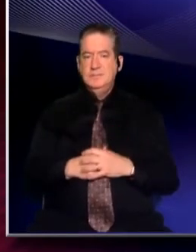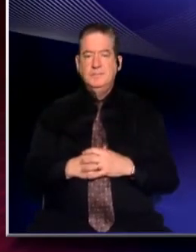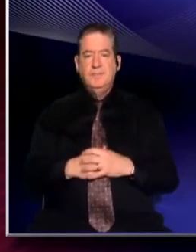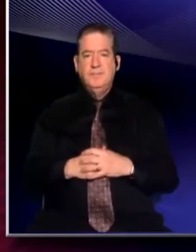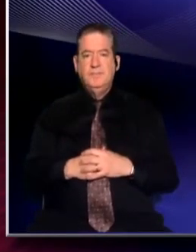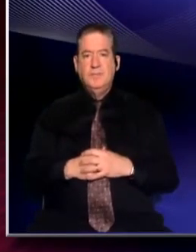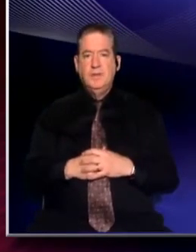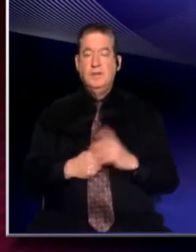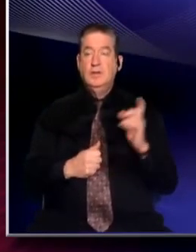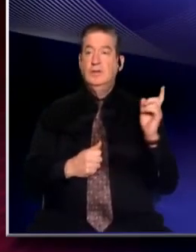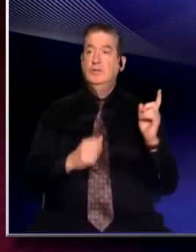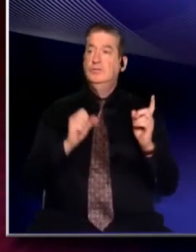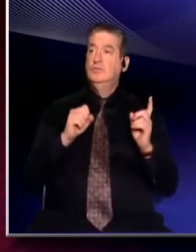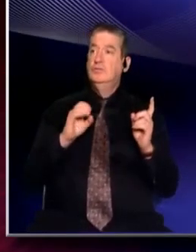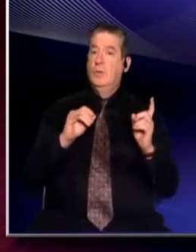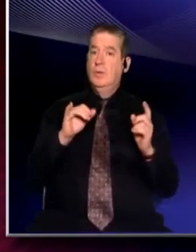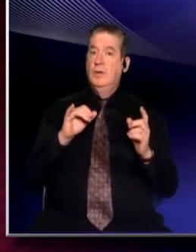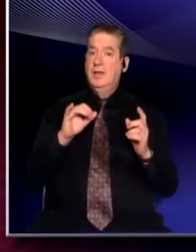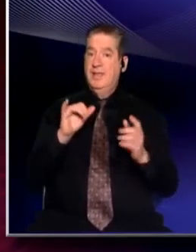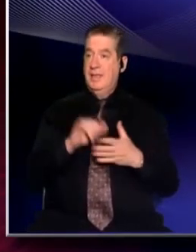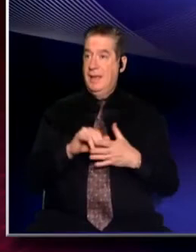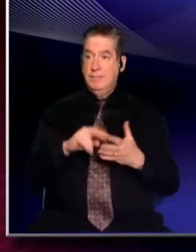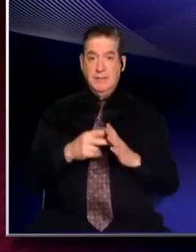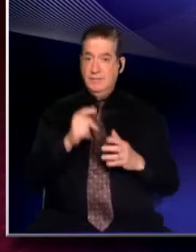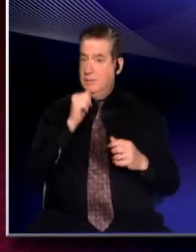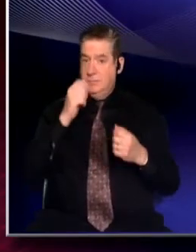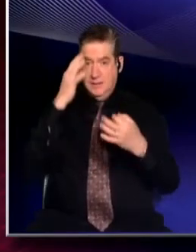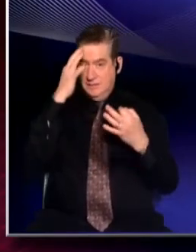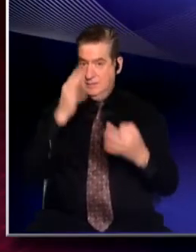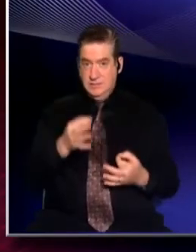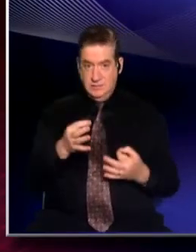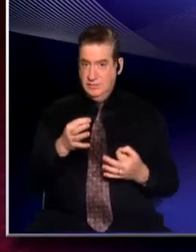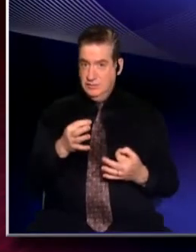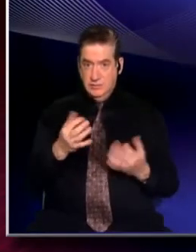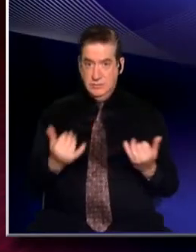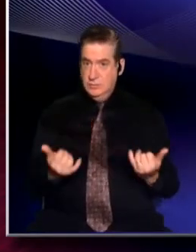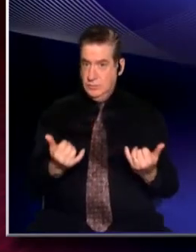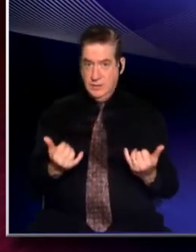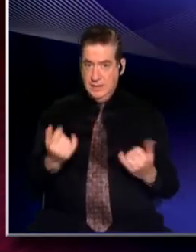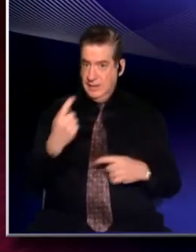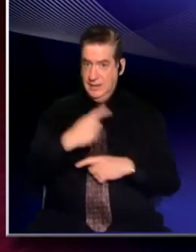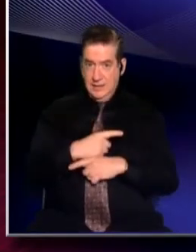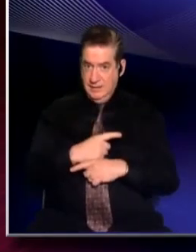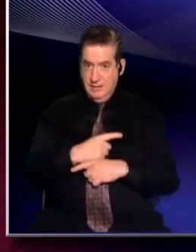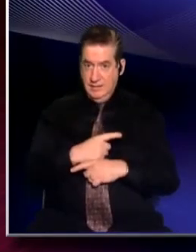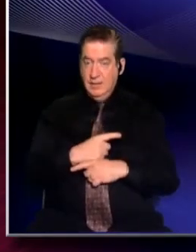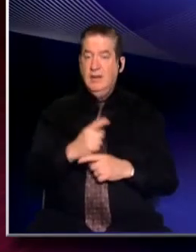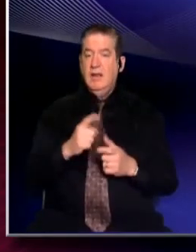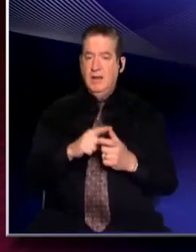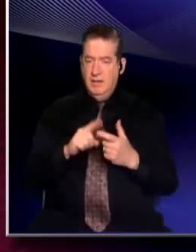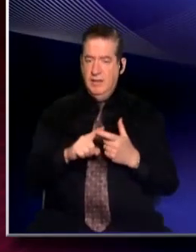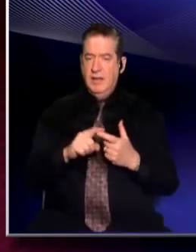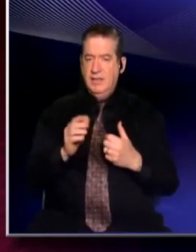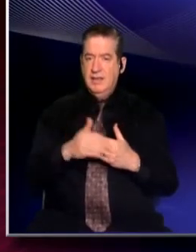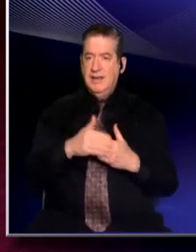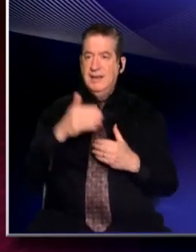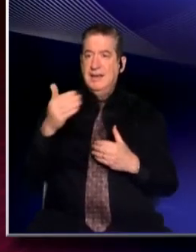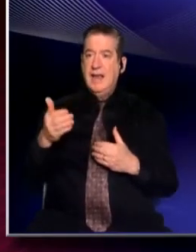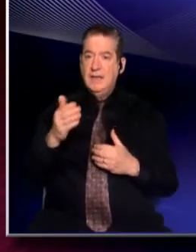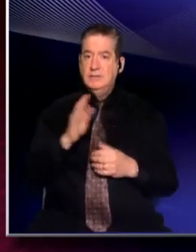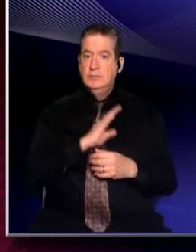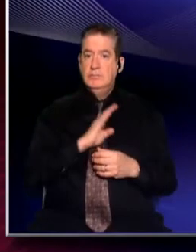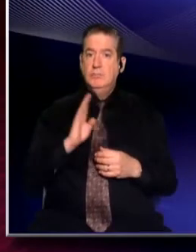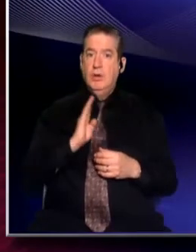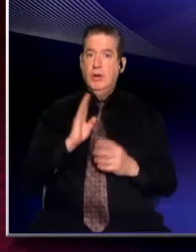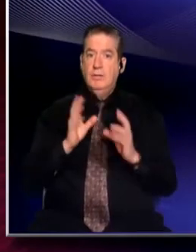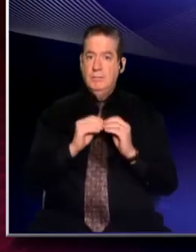So that means if you don't make a decision today, then the next full board meeting